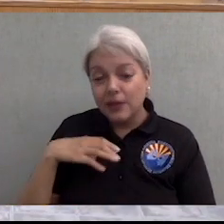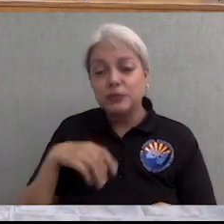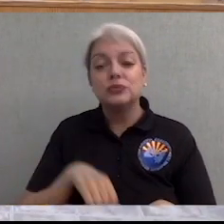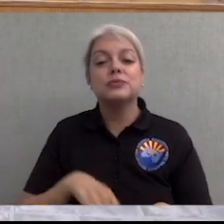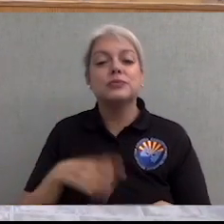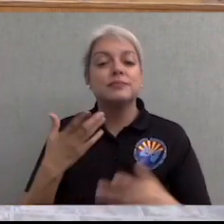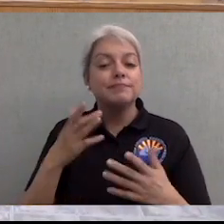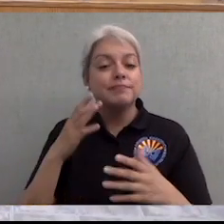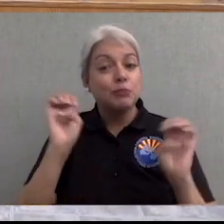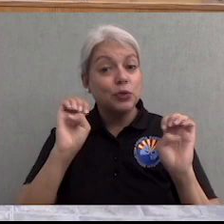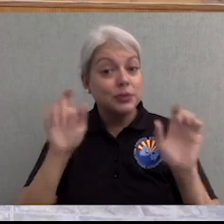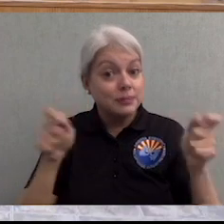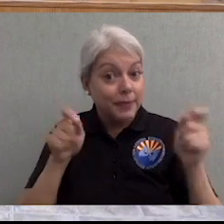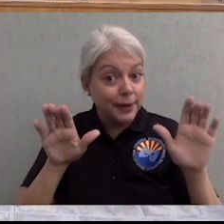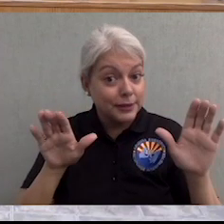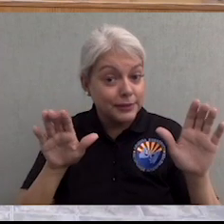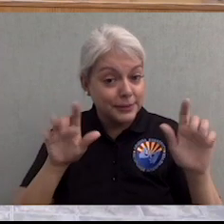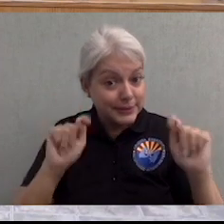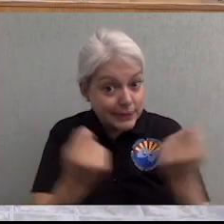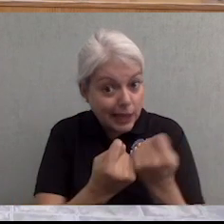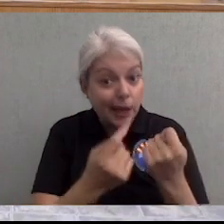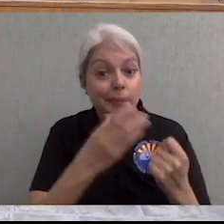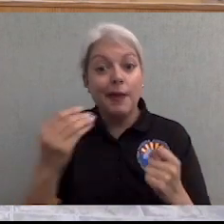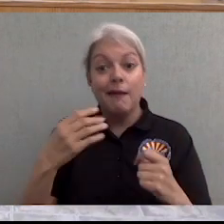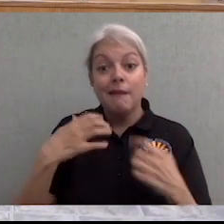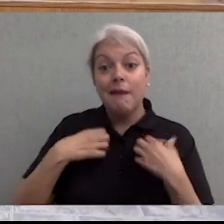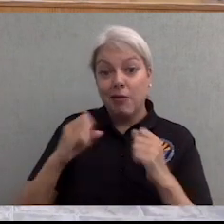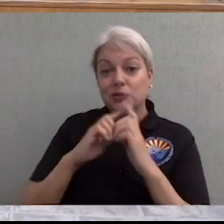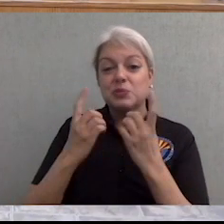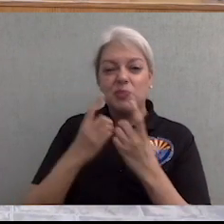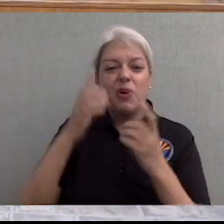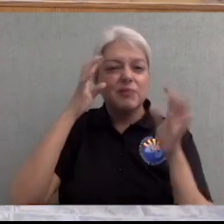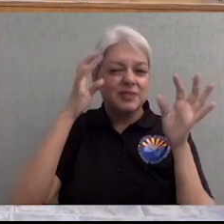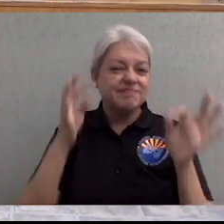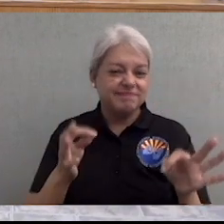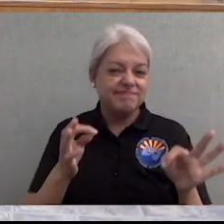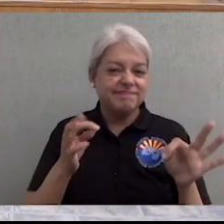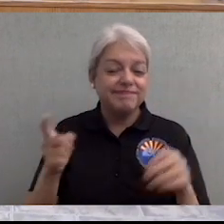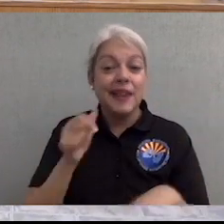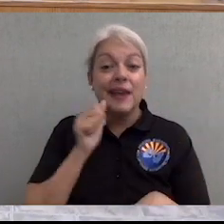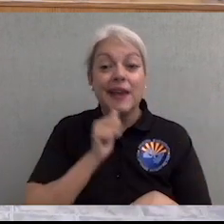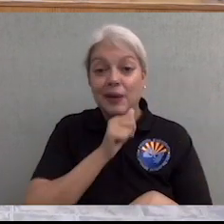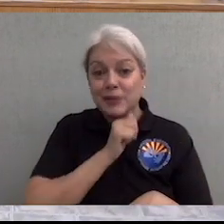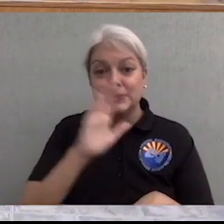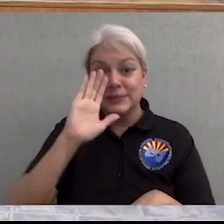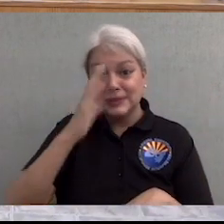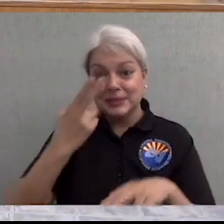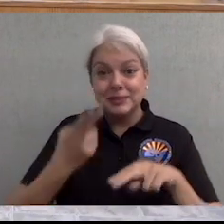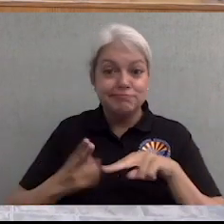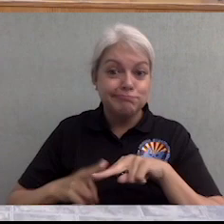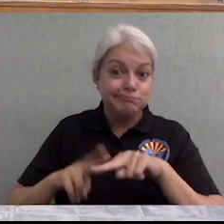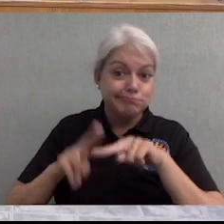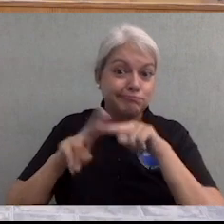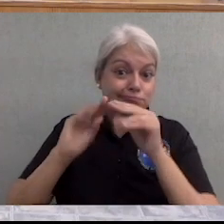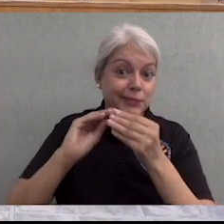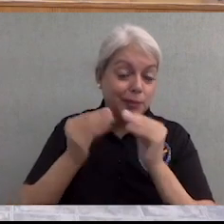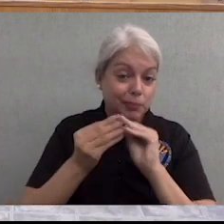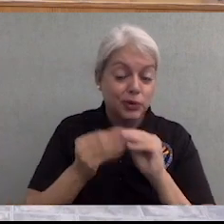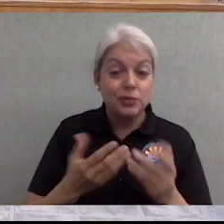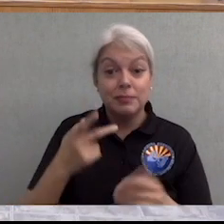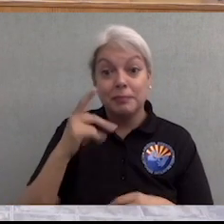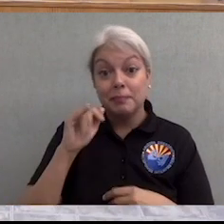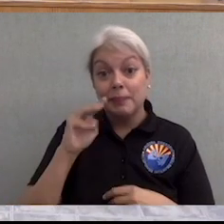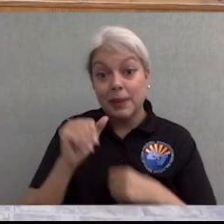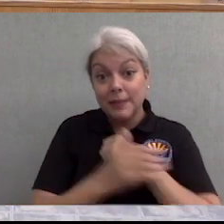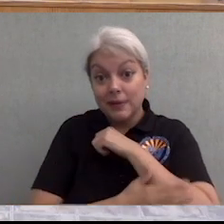of the new uptake in cases, increase in cases in Arizona, Pima County, in our own communities,